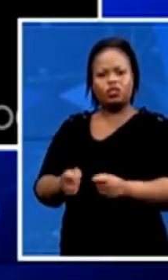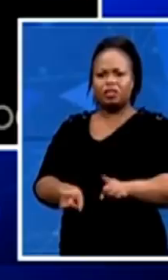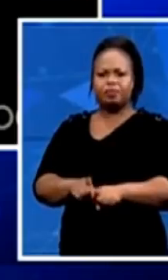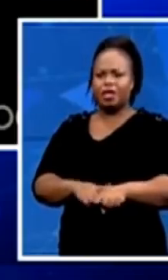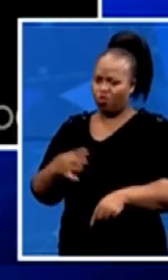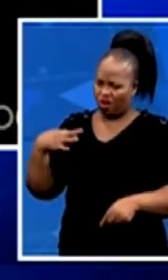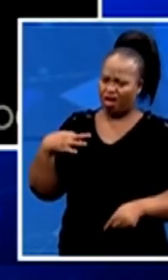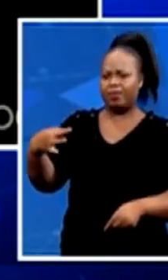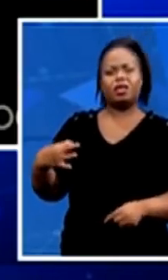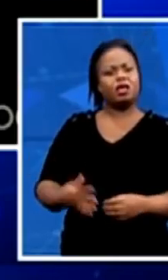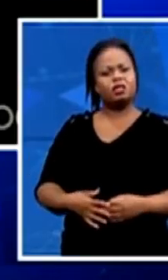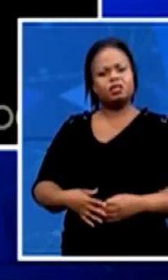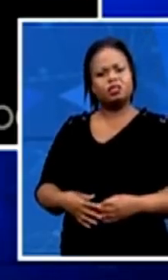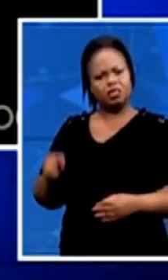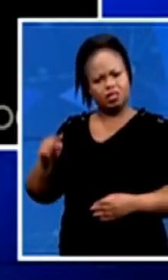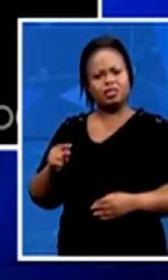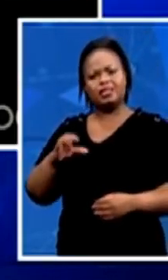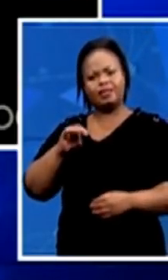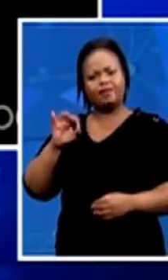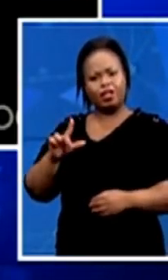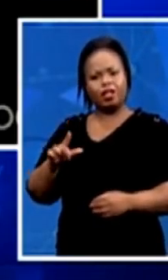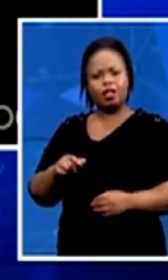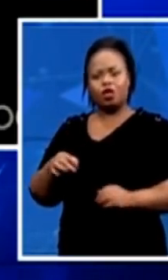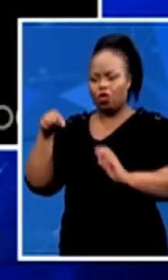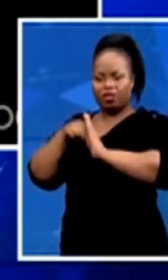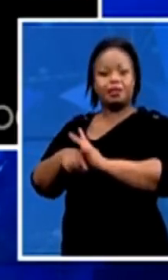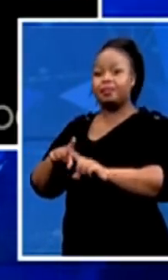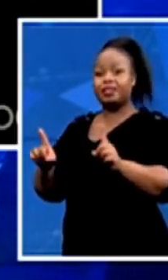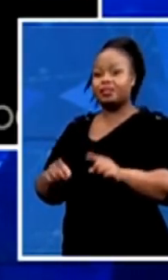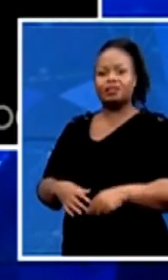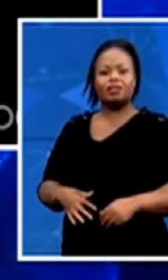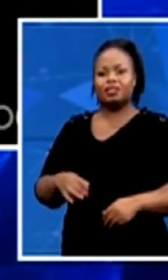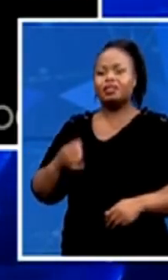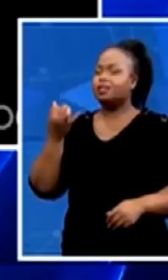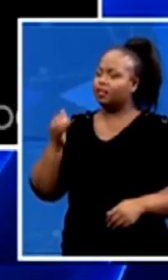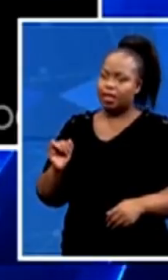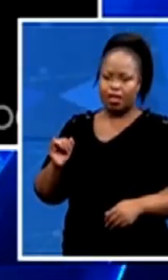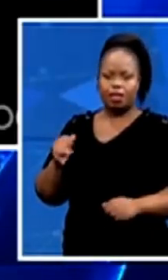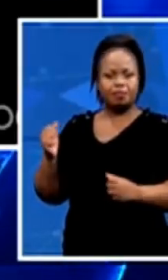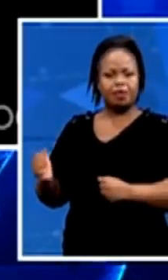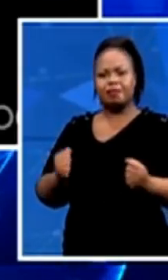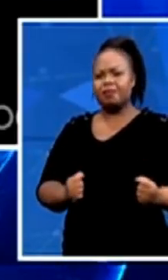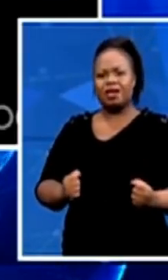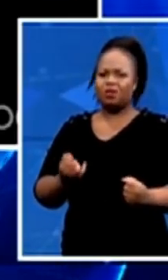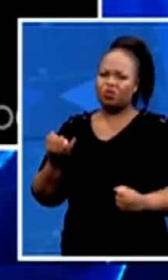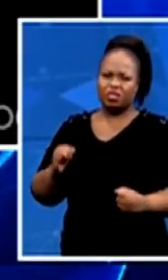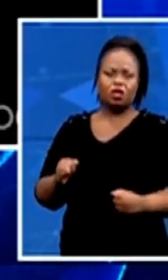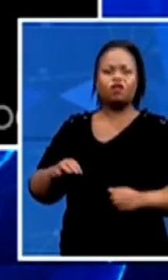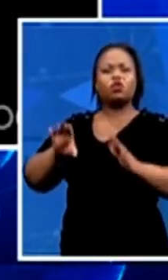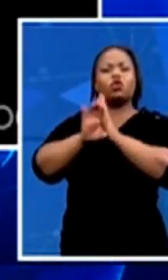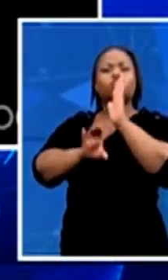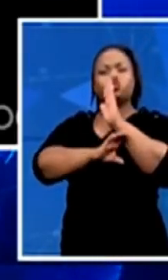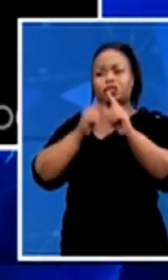civil context. But that does not denude you of your status for constitutional purposes as an accused